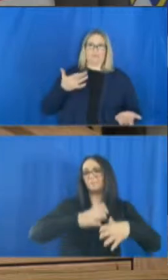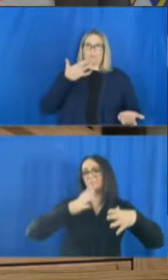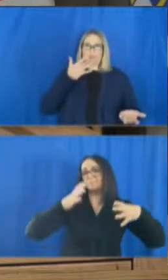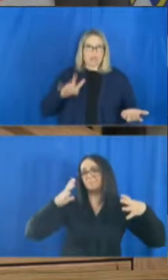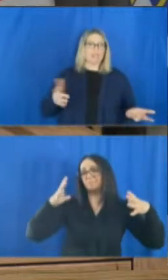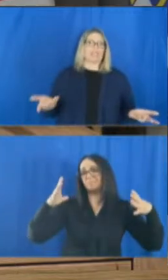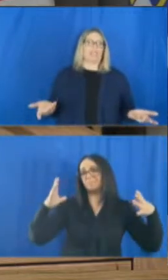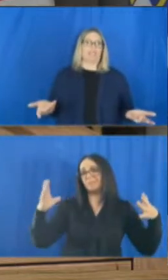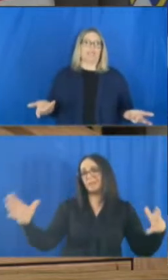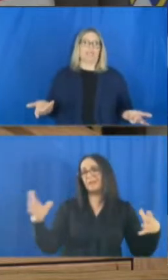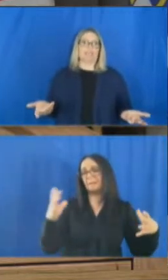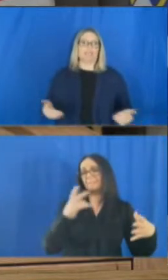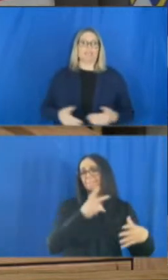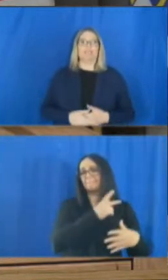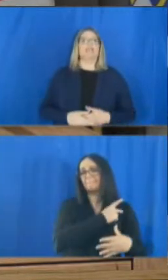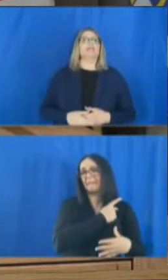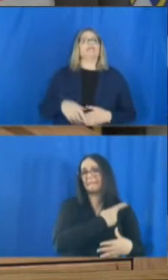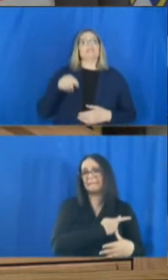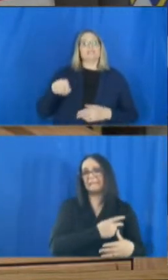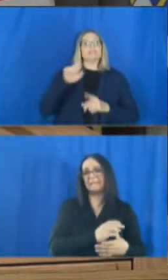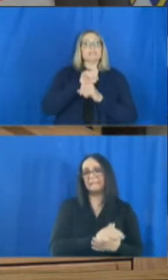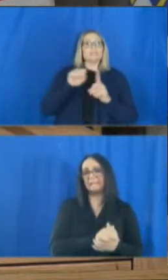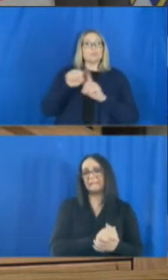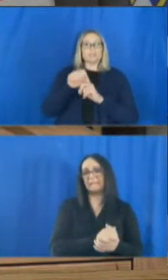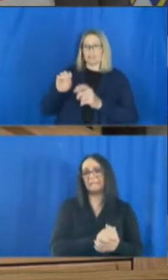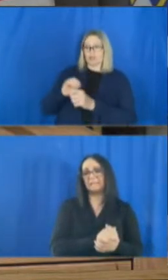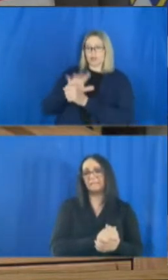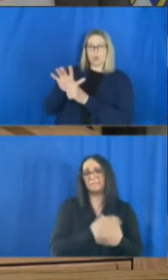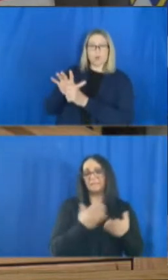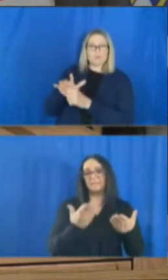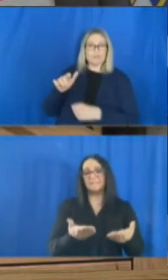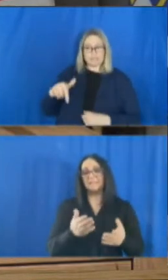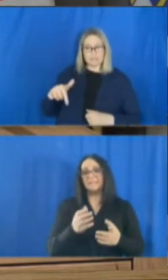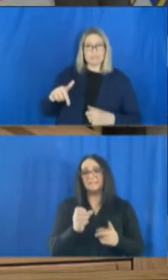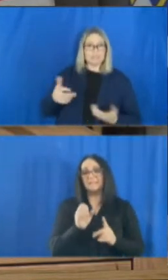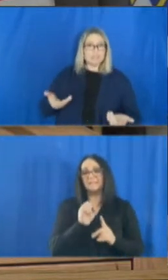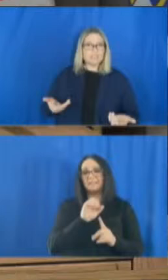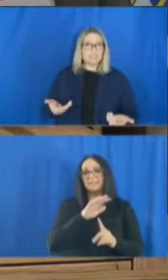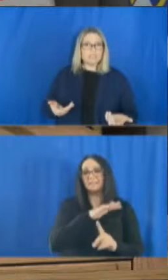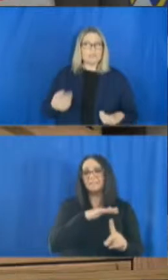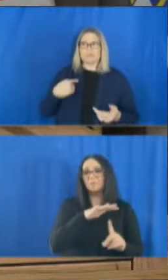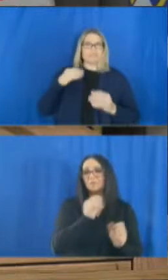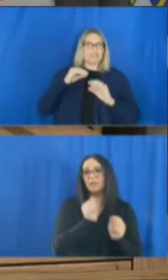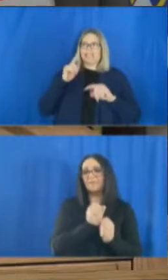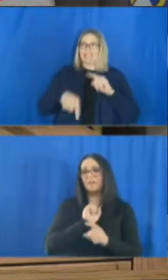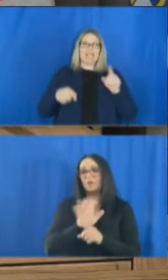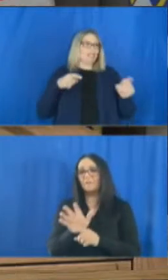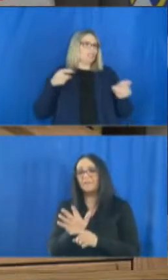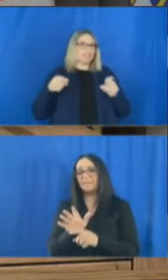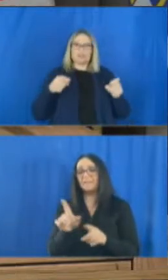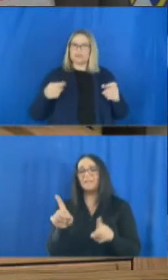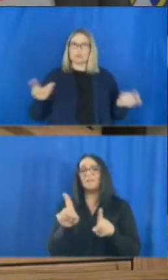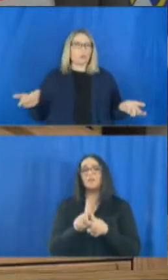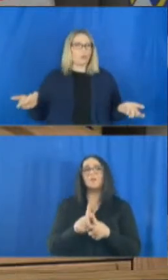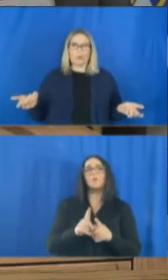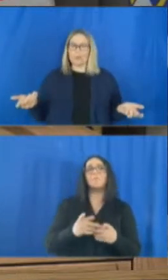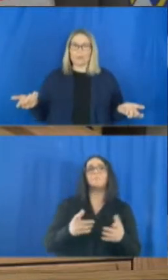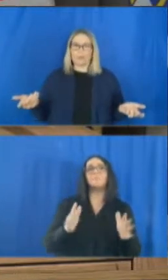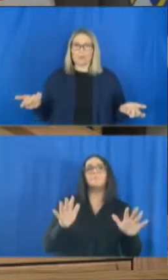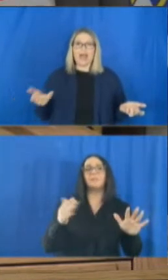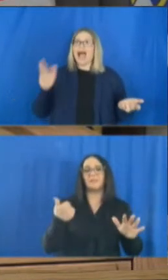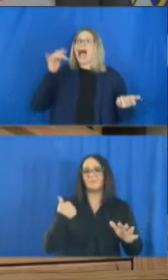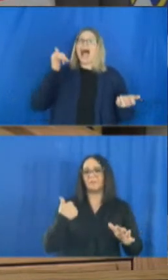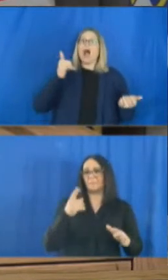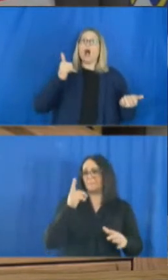best we can through it. It isn't about, you know, trying to restrict people from having their basic rights and freedom. It's about finding a path to